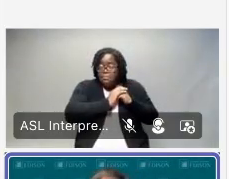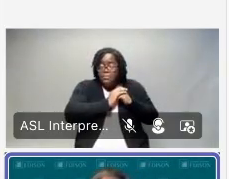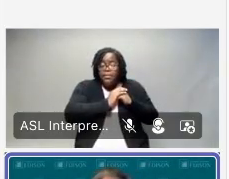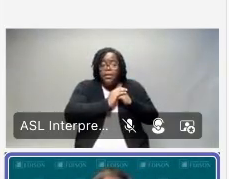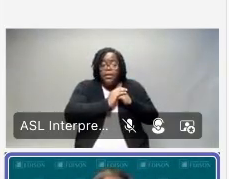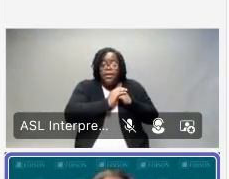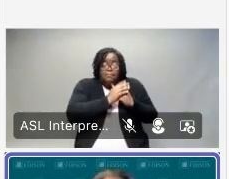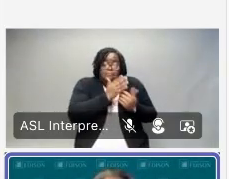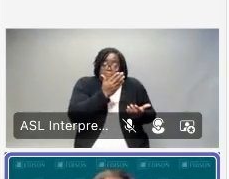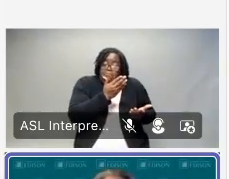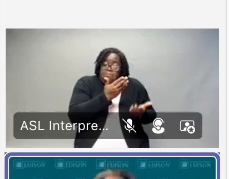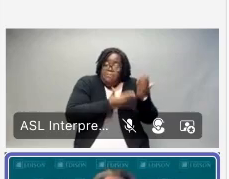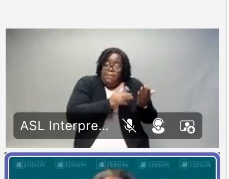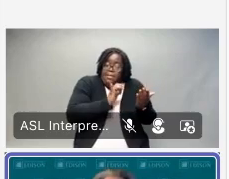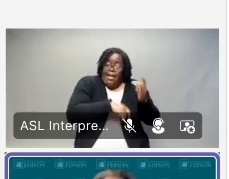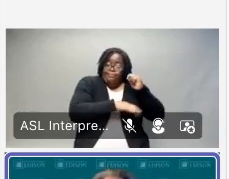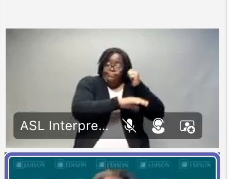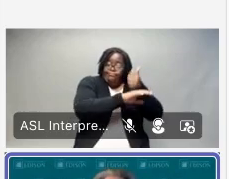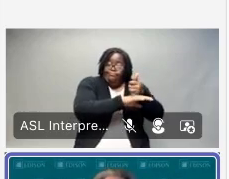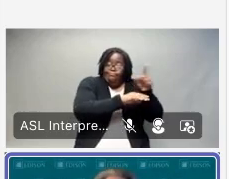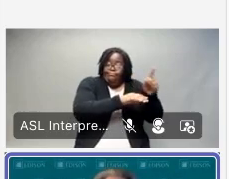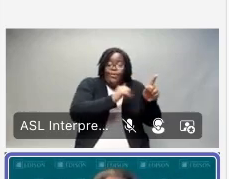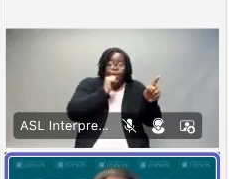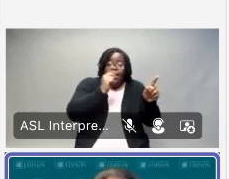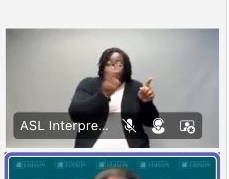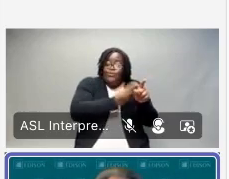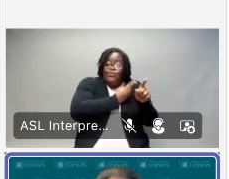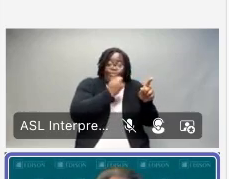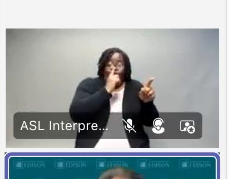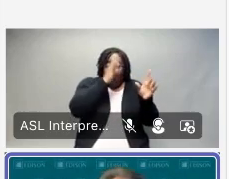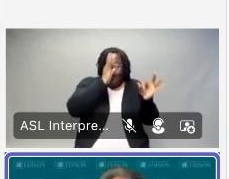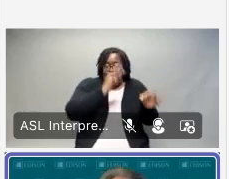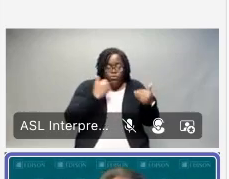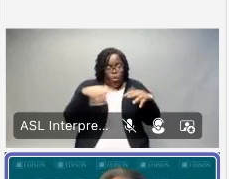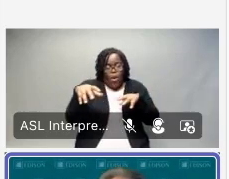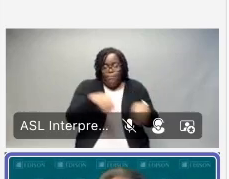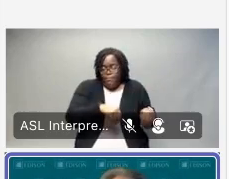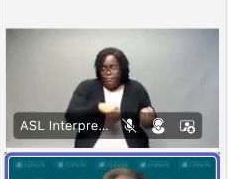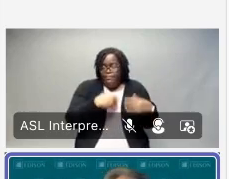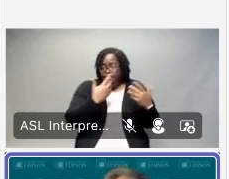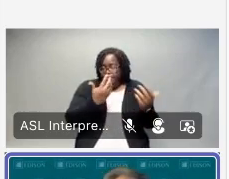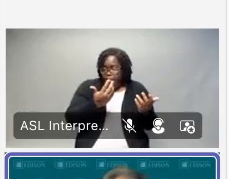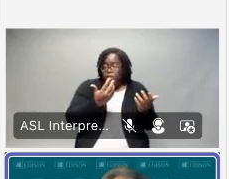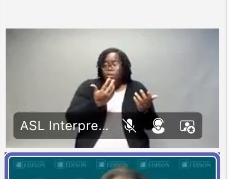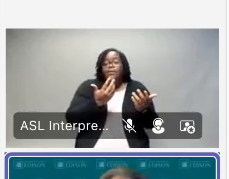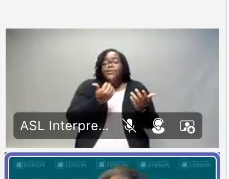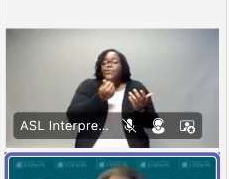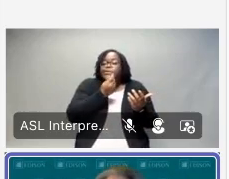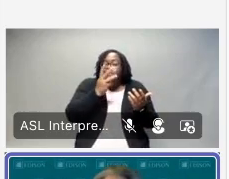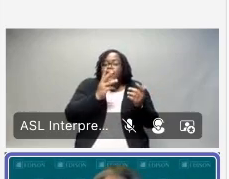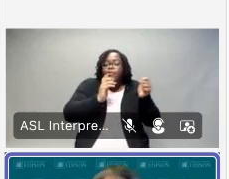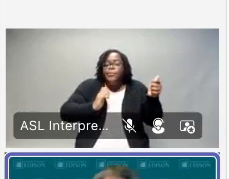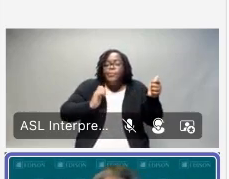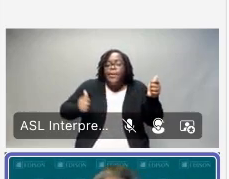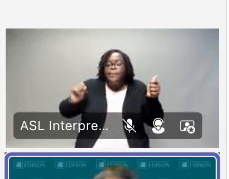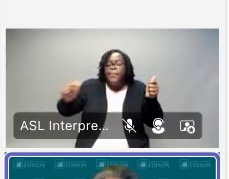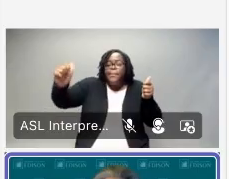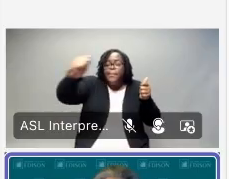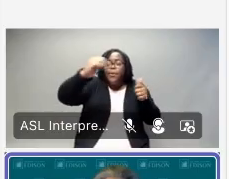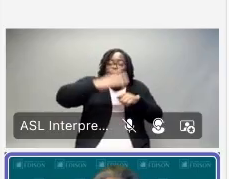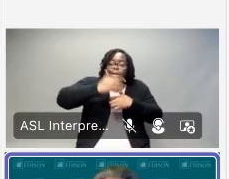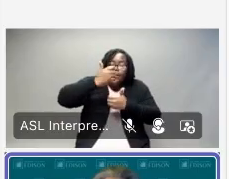that's likely a weather station that we're not using to make that de-energization decision. So again, there's multiple weather stations on each circuit.